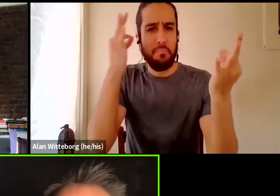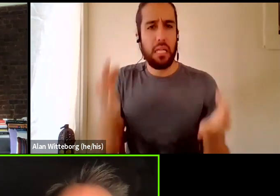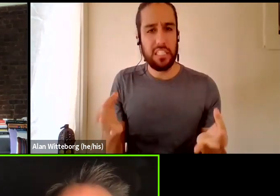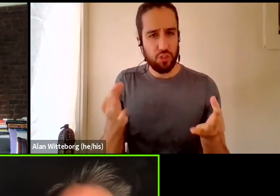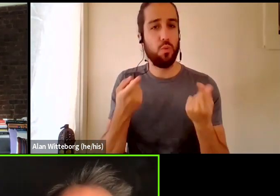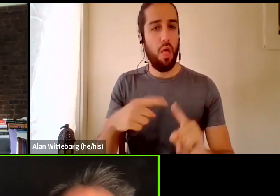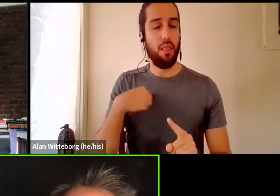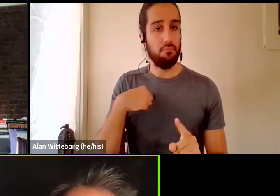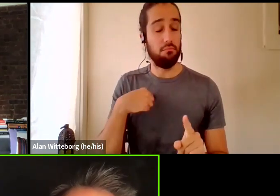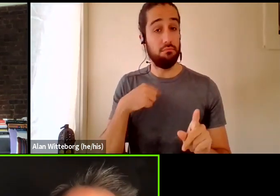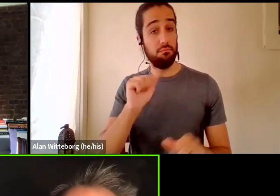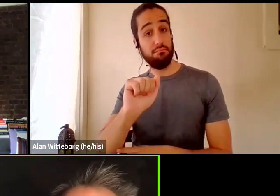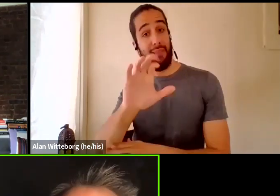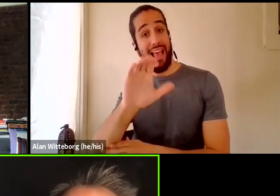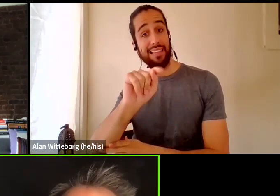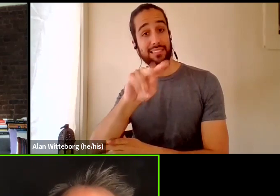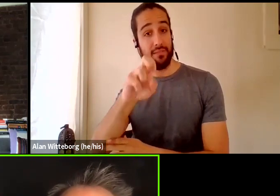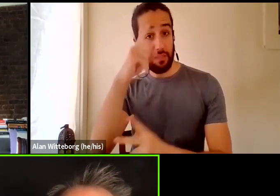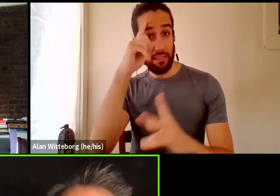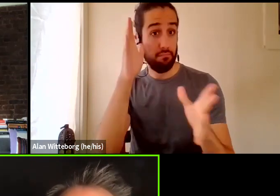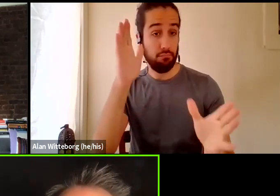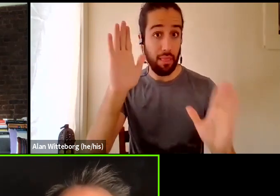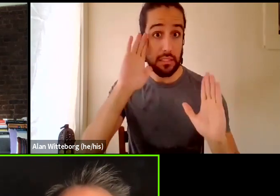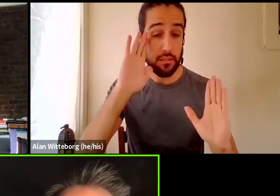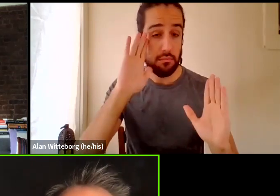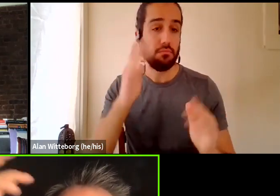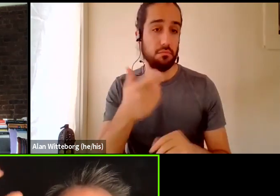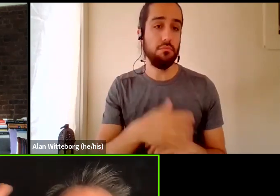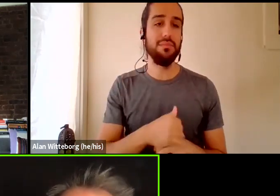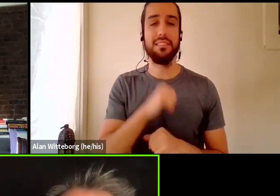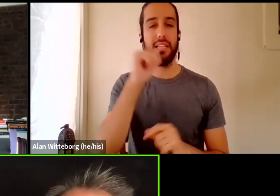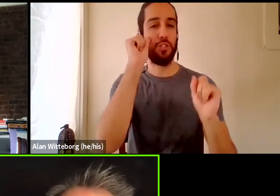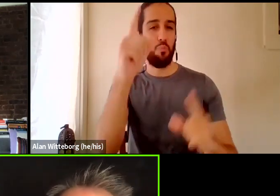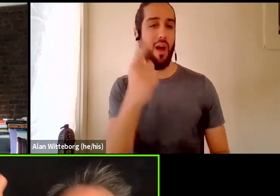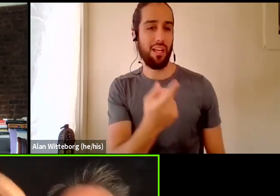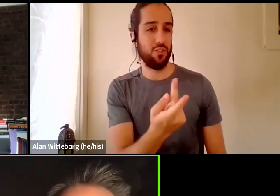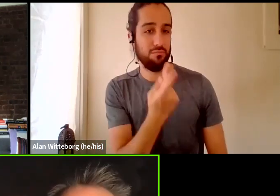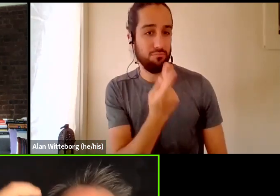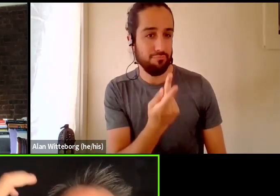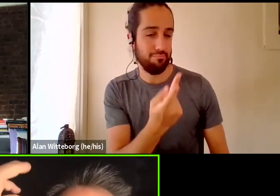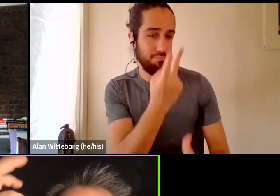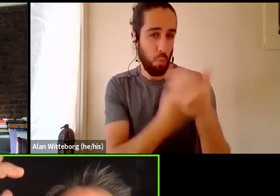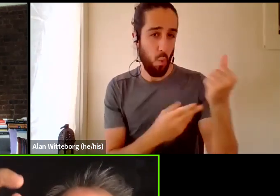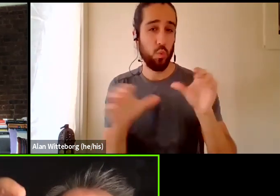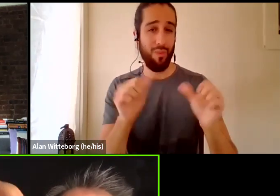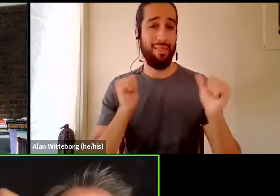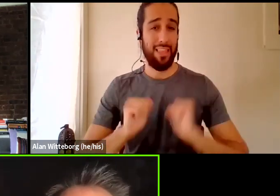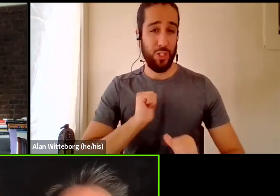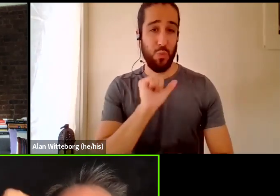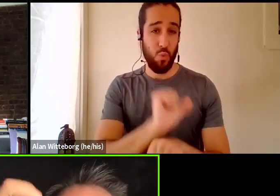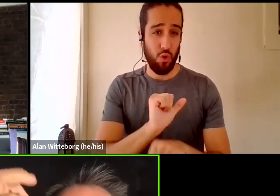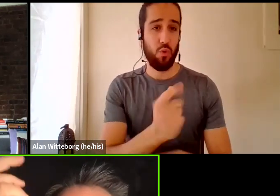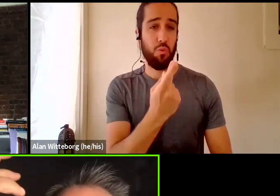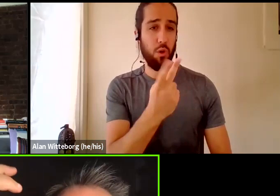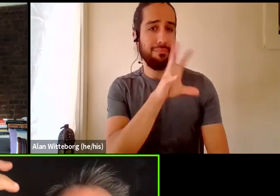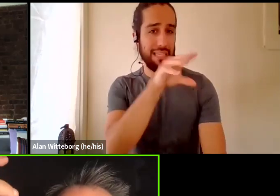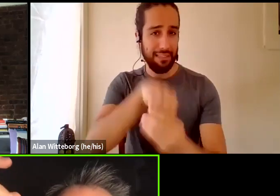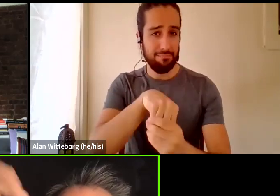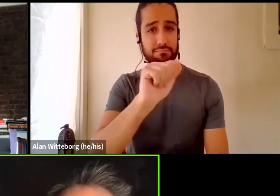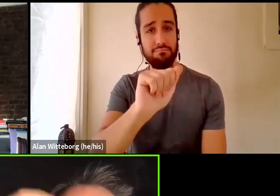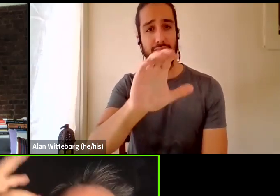think it's not a surprise to me that you and I both do theater work. We are in the academy because we're